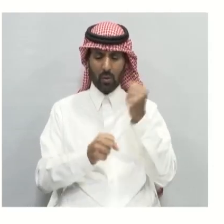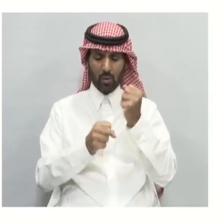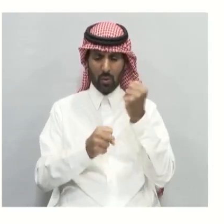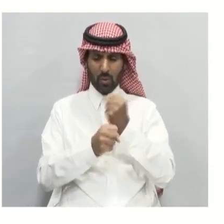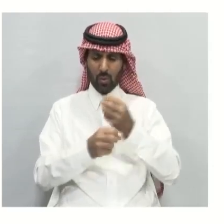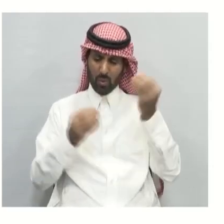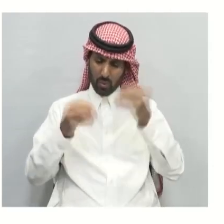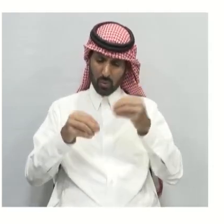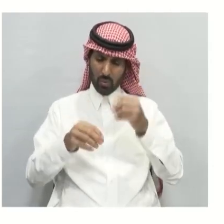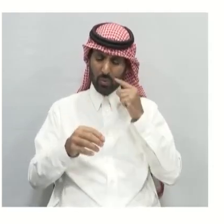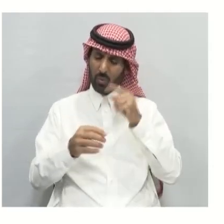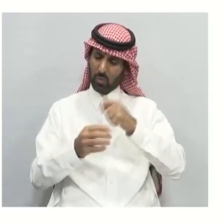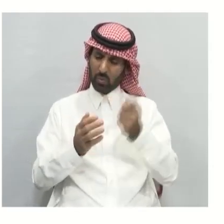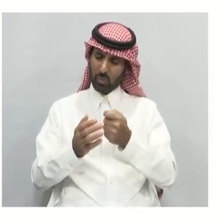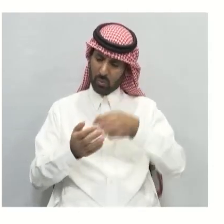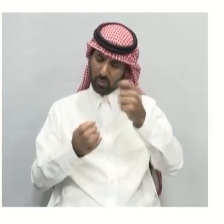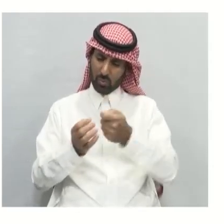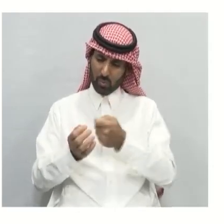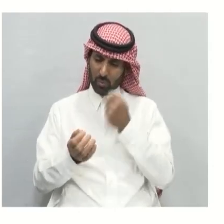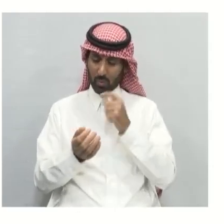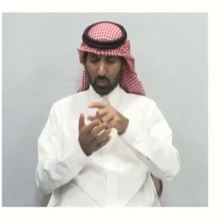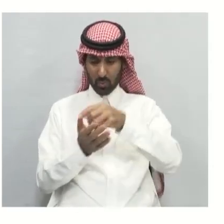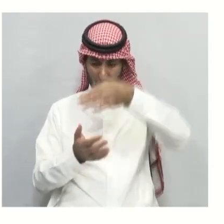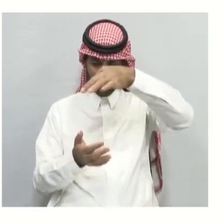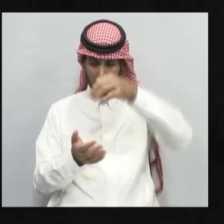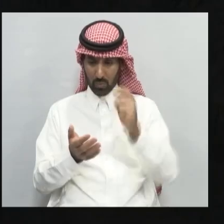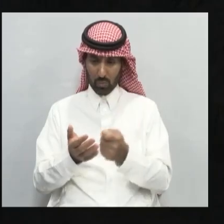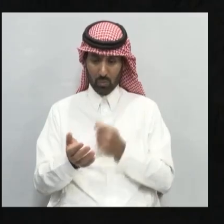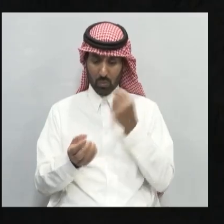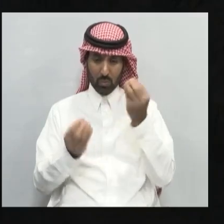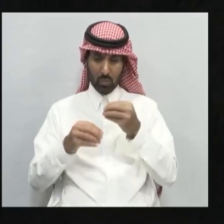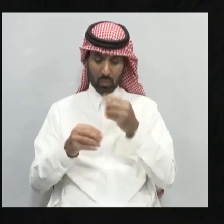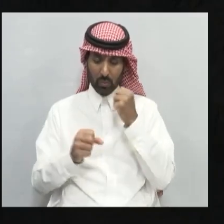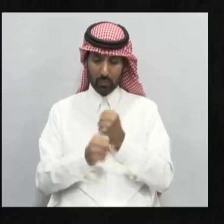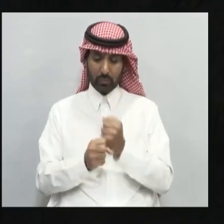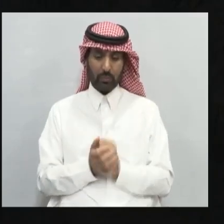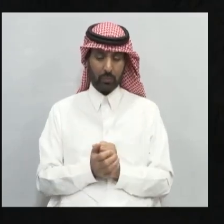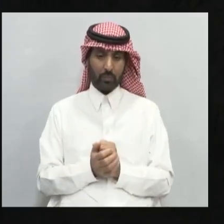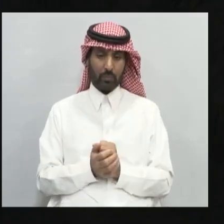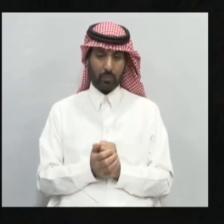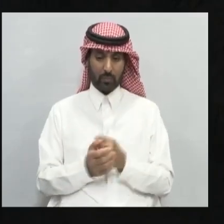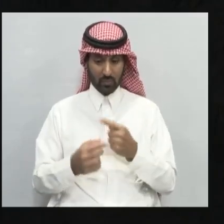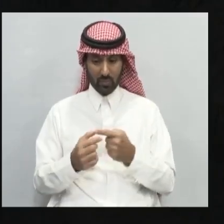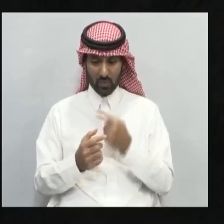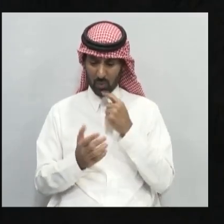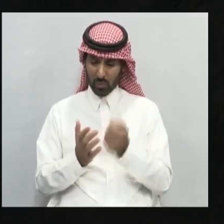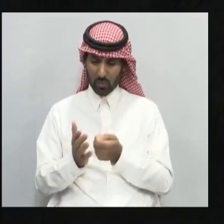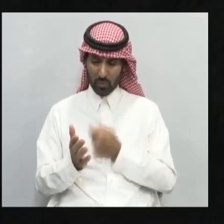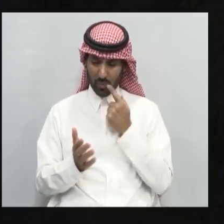would still be done with paper and pencil. So we will be still dependent on the pencil, on